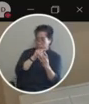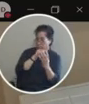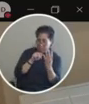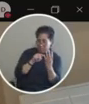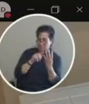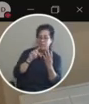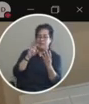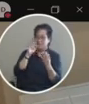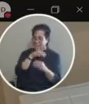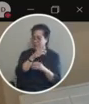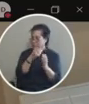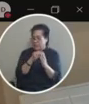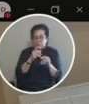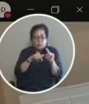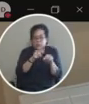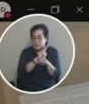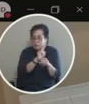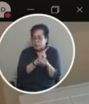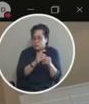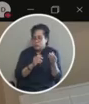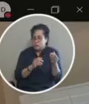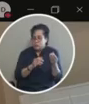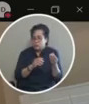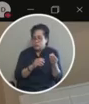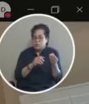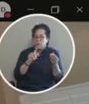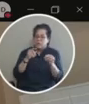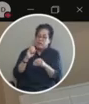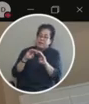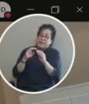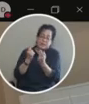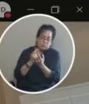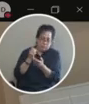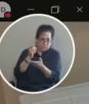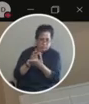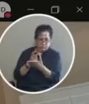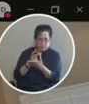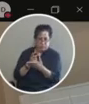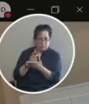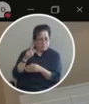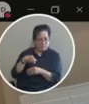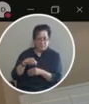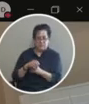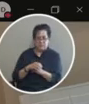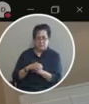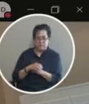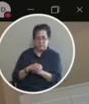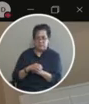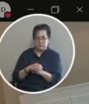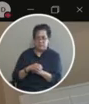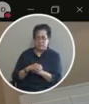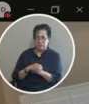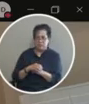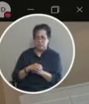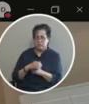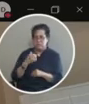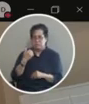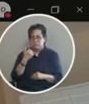these funds cannot be used unless council approves their usage moving forward. I'm going to call the